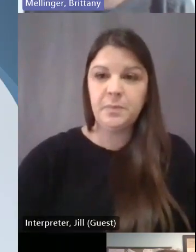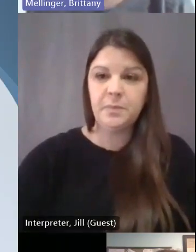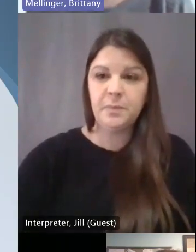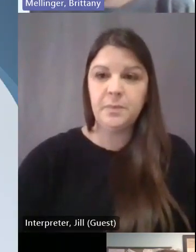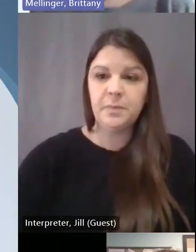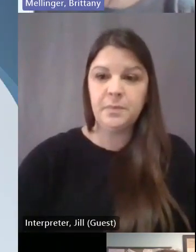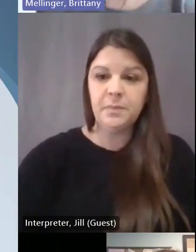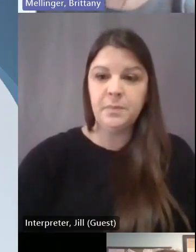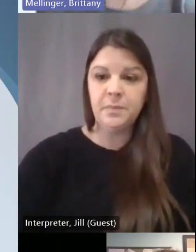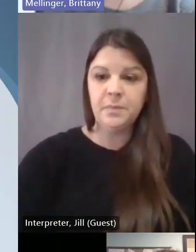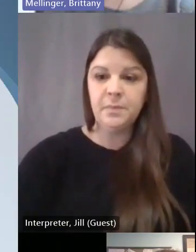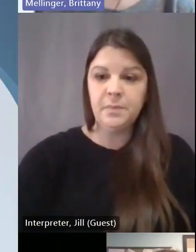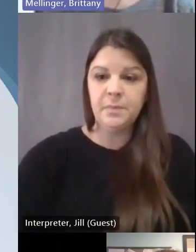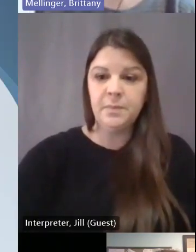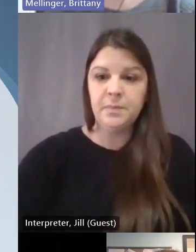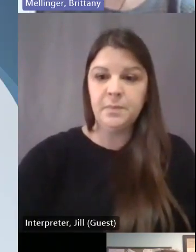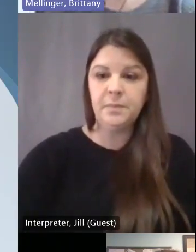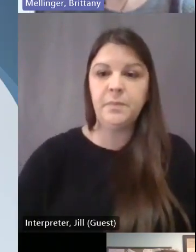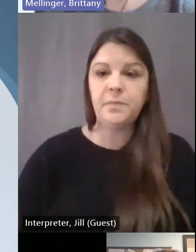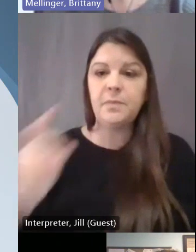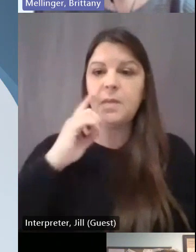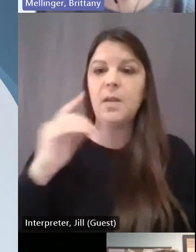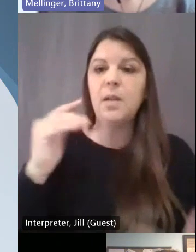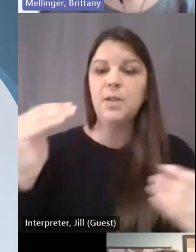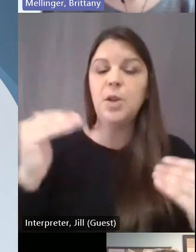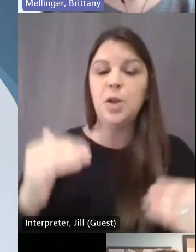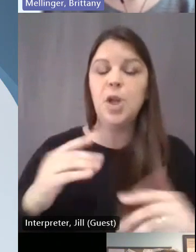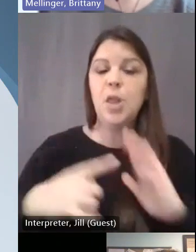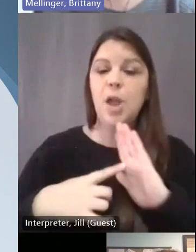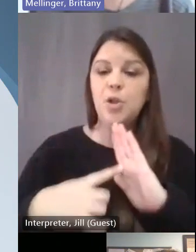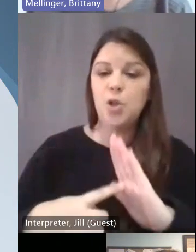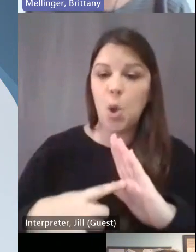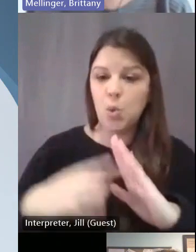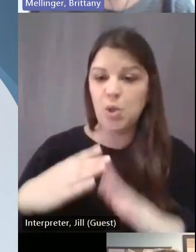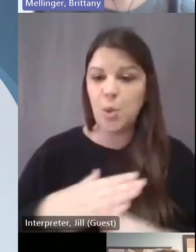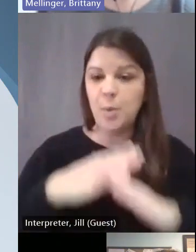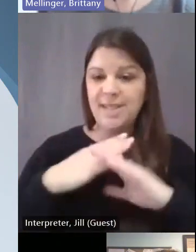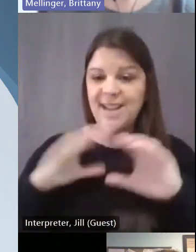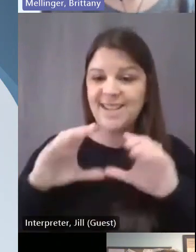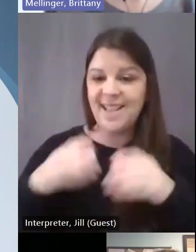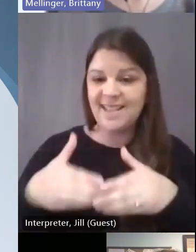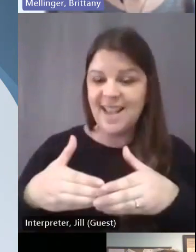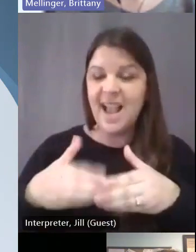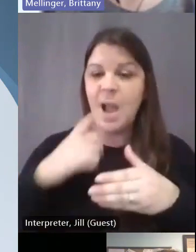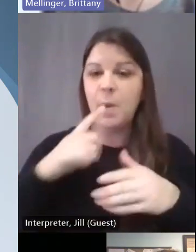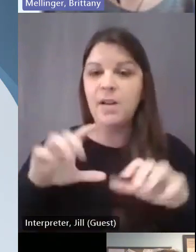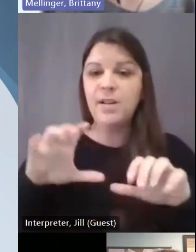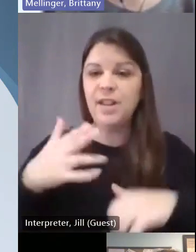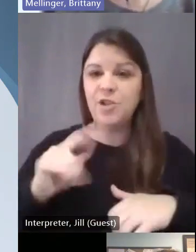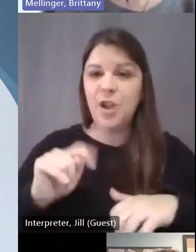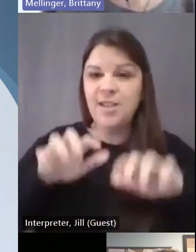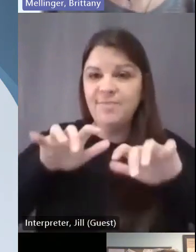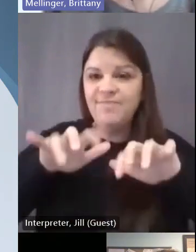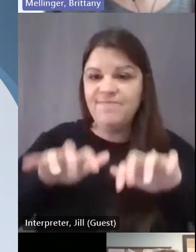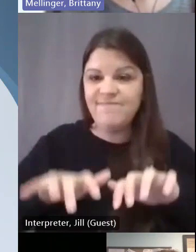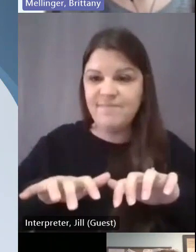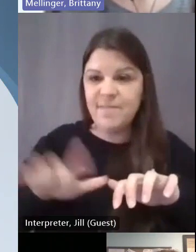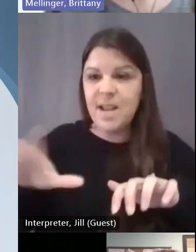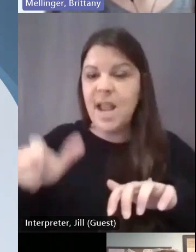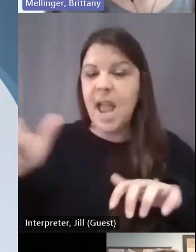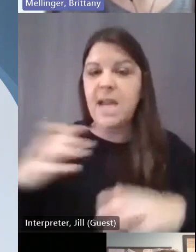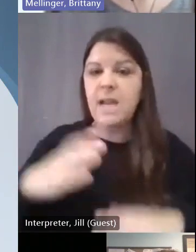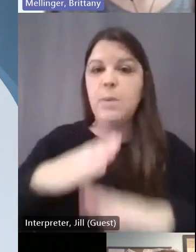And before I advance to the slide that shows our protected classes, I'd love to invite you also to put in the chat any